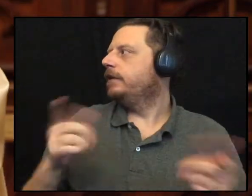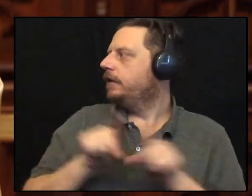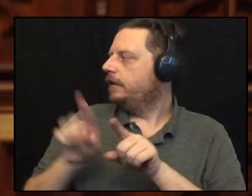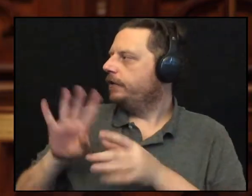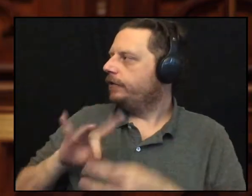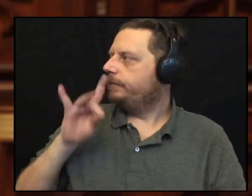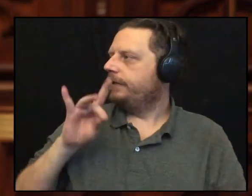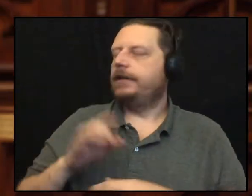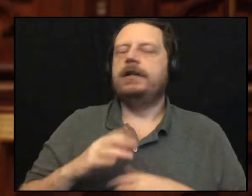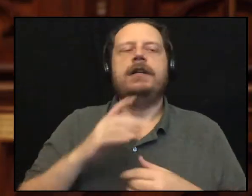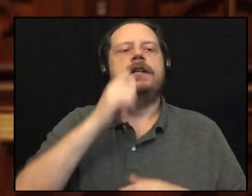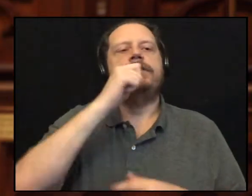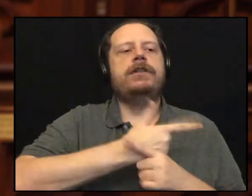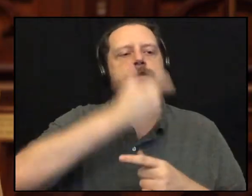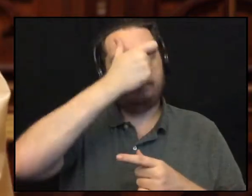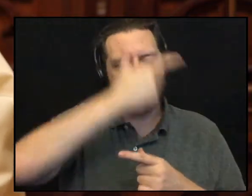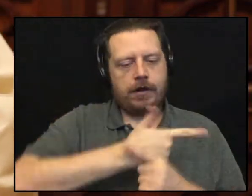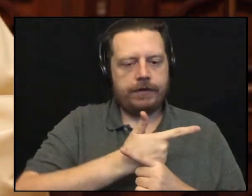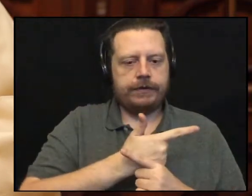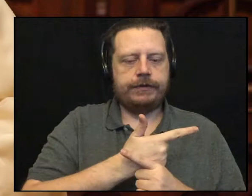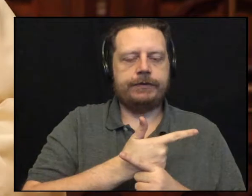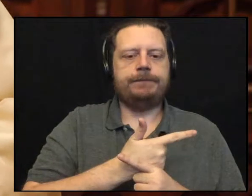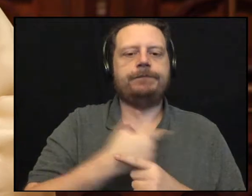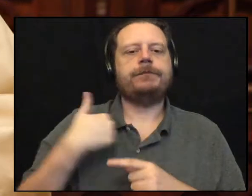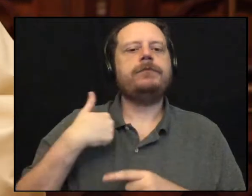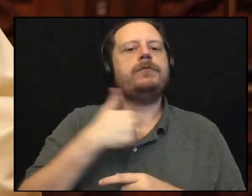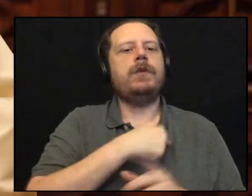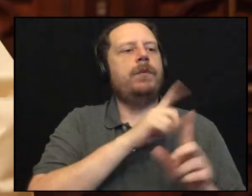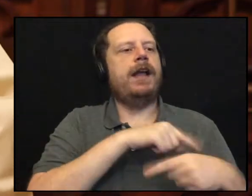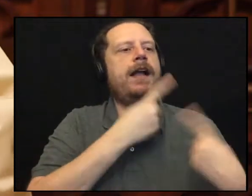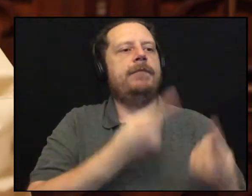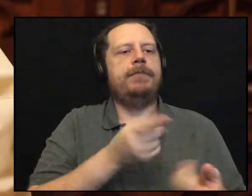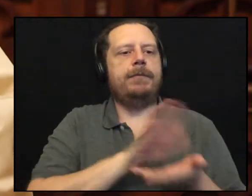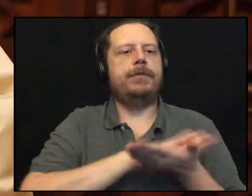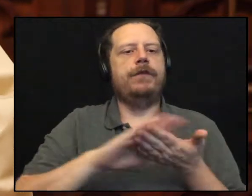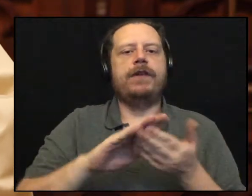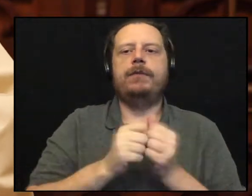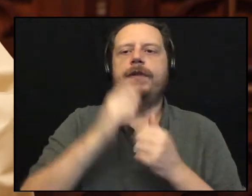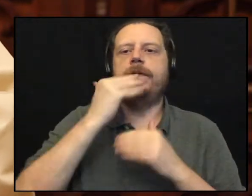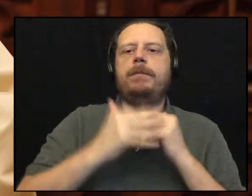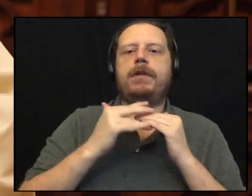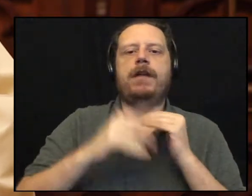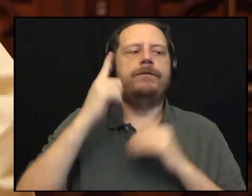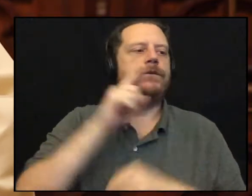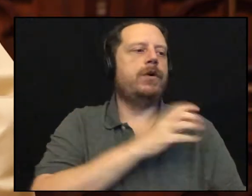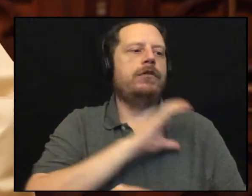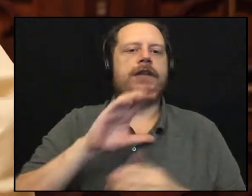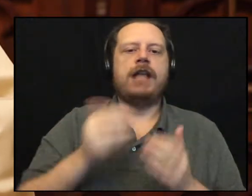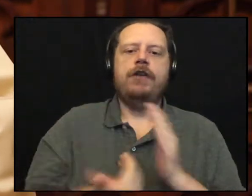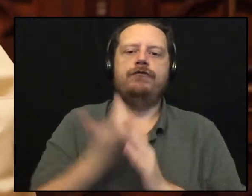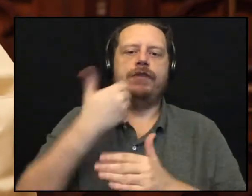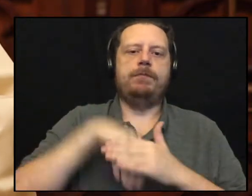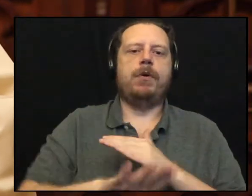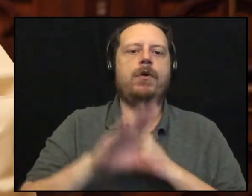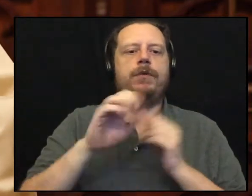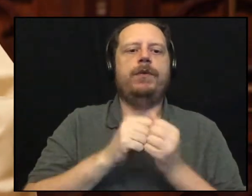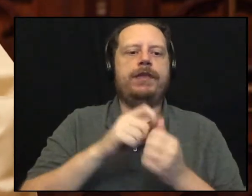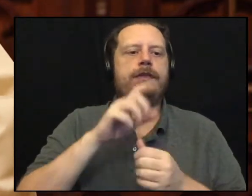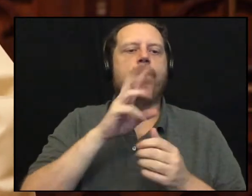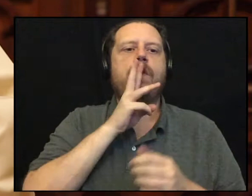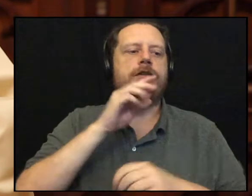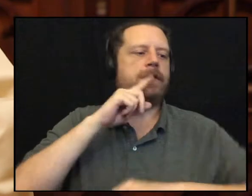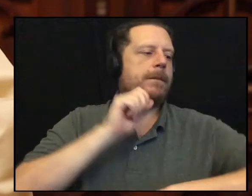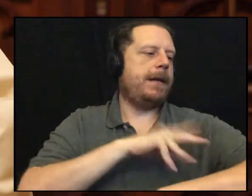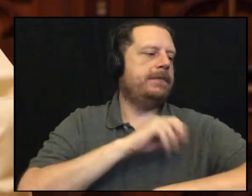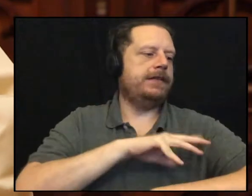My sisters and brothers, we have been purified by the blood of Christ and reborn in the waters of baptism. Let